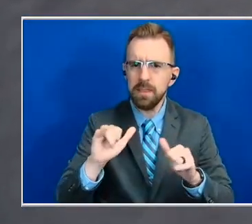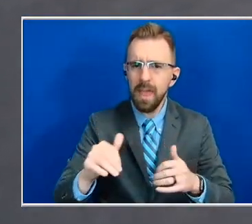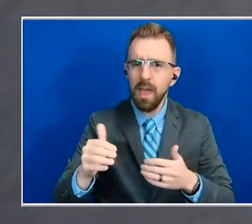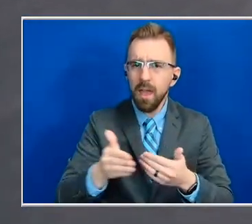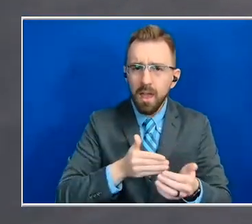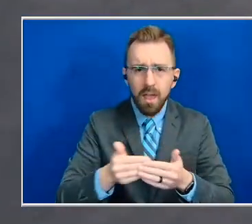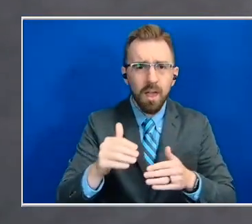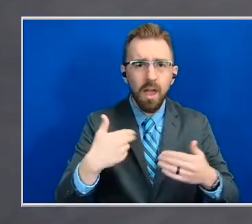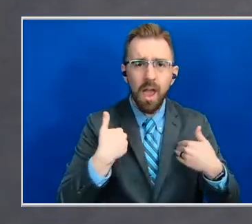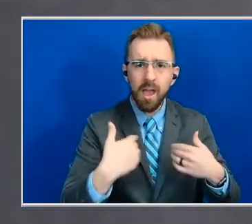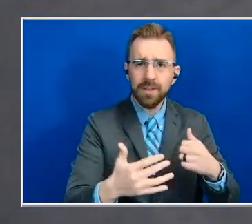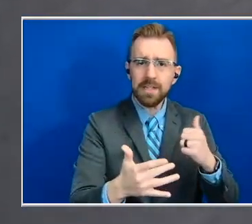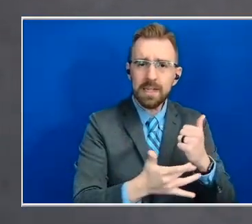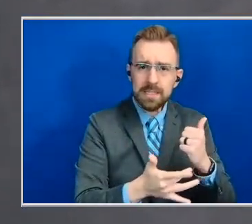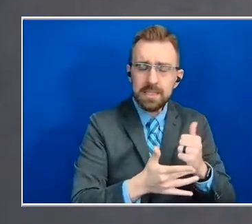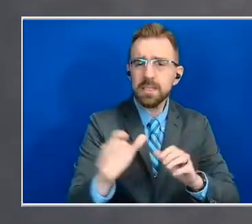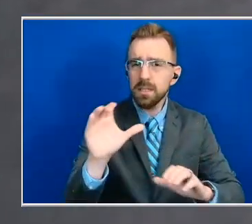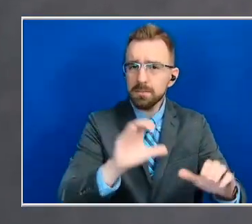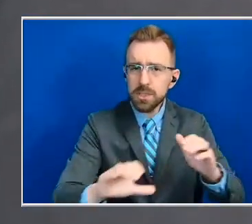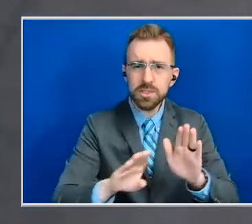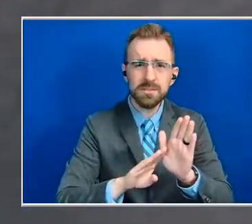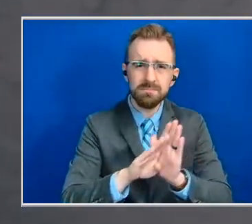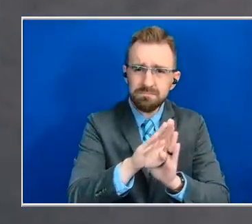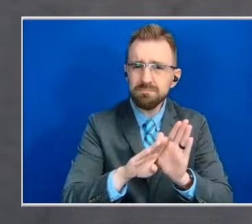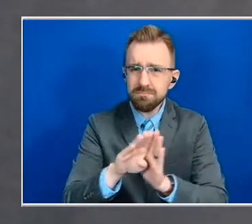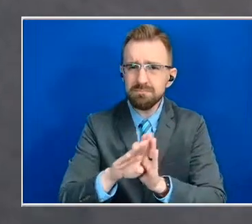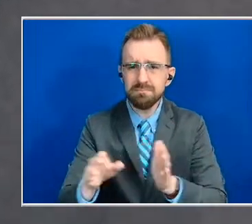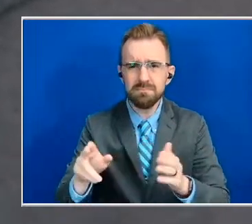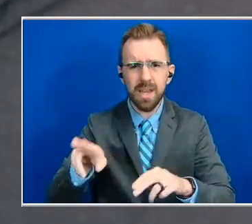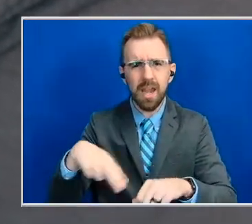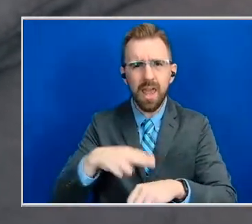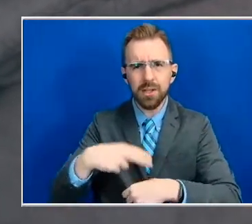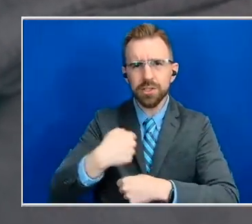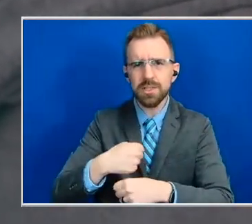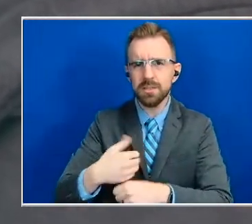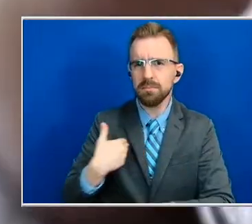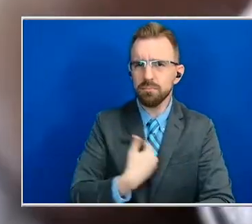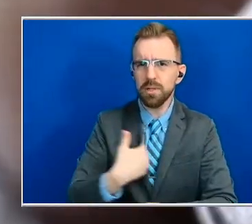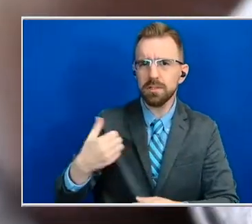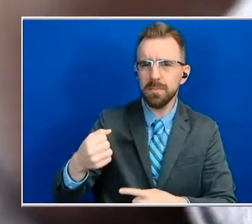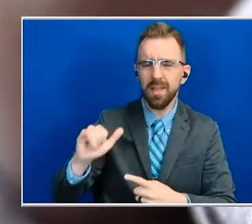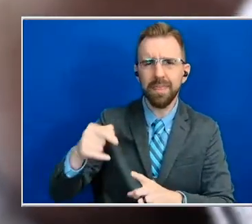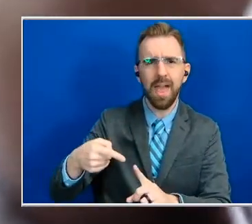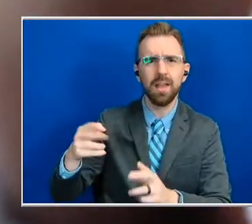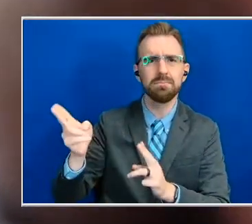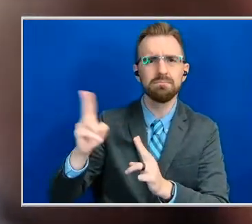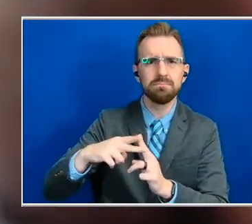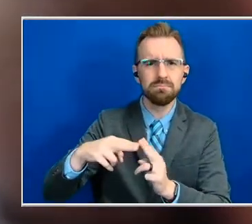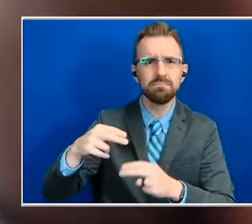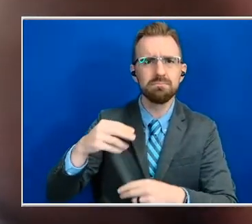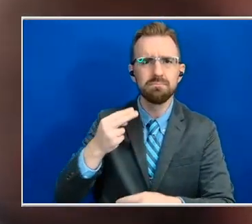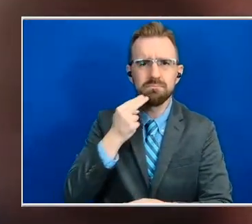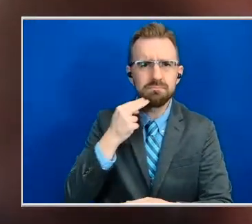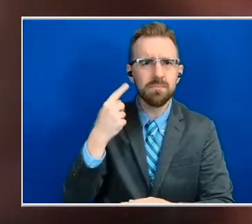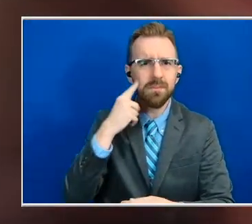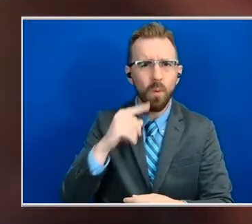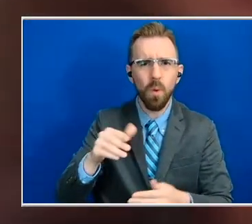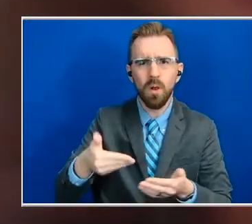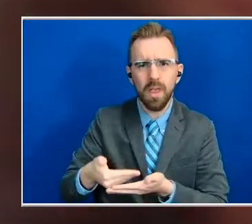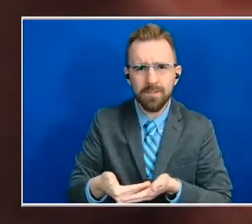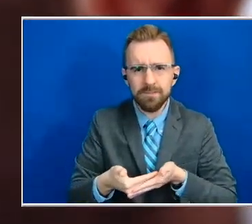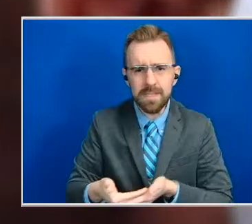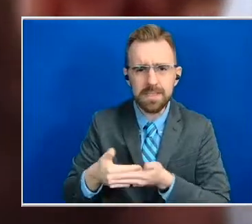in chemistry and technology, naturally produced breast milk remains the ideal nutrition for infants. It has nutrients,